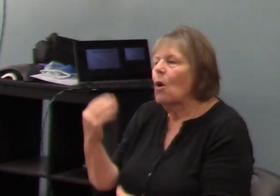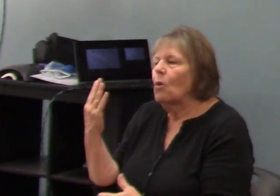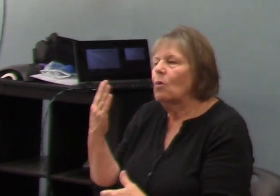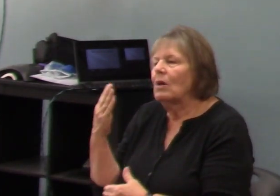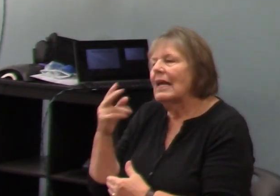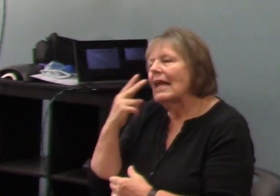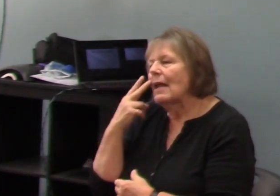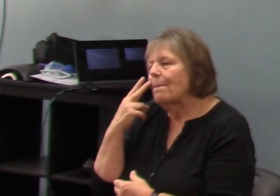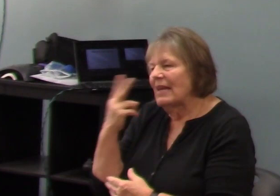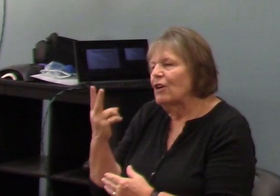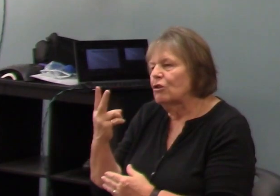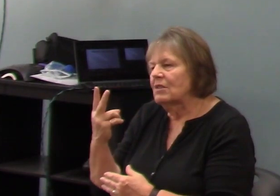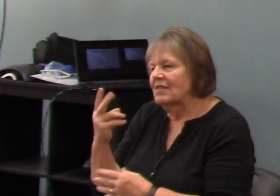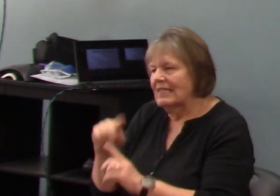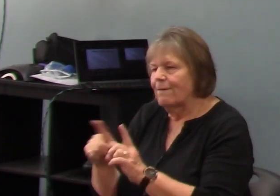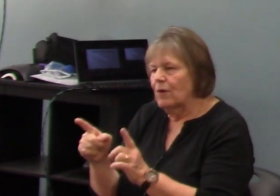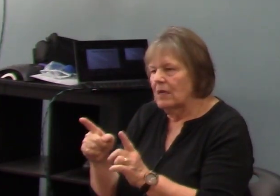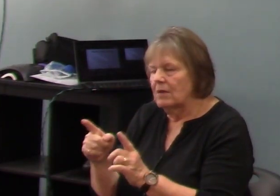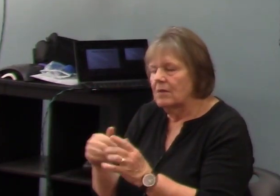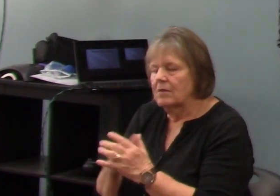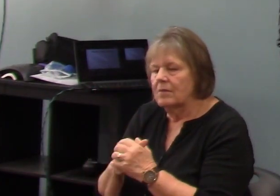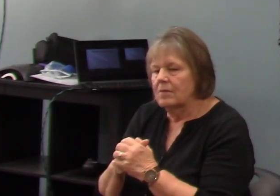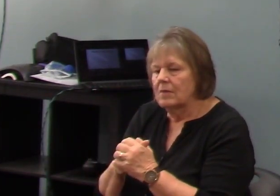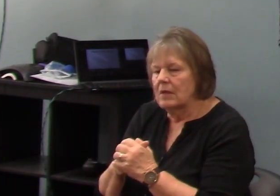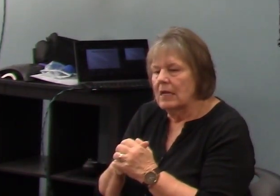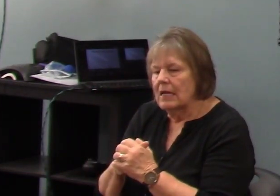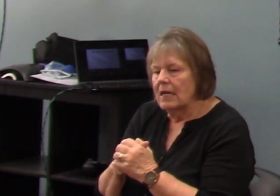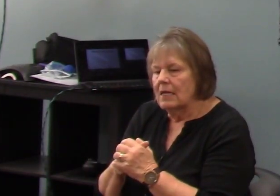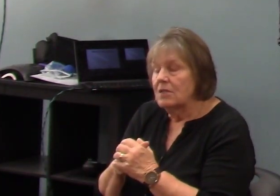Now, essentially what we saw is that